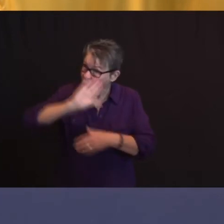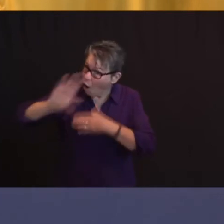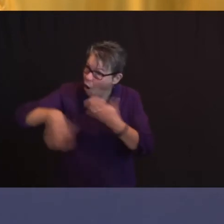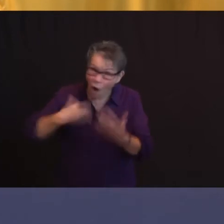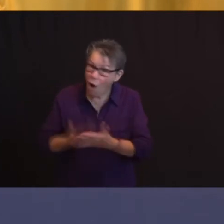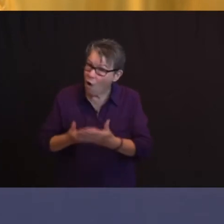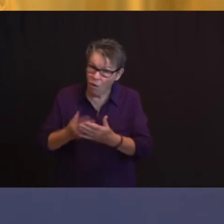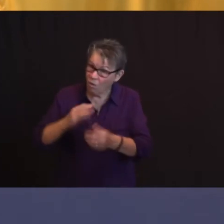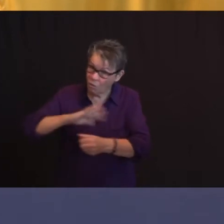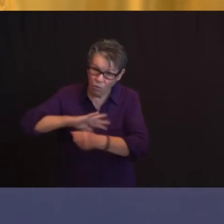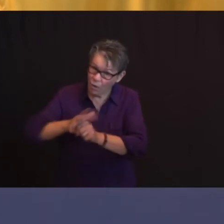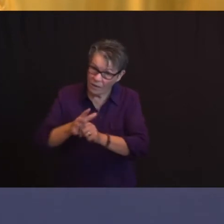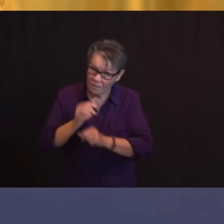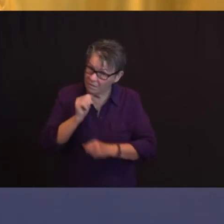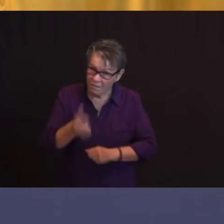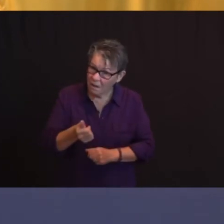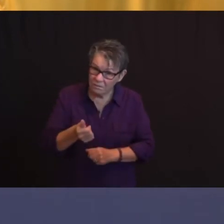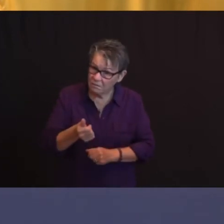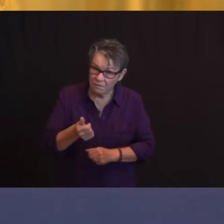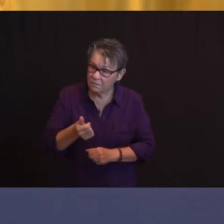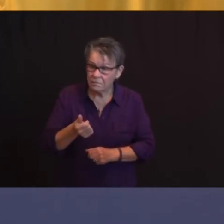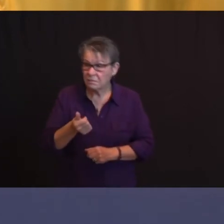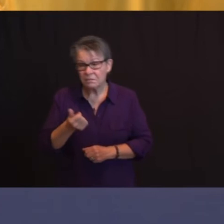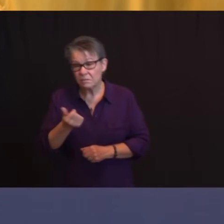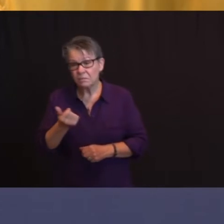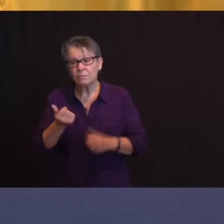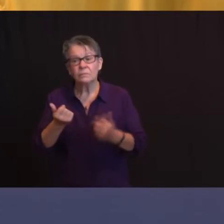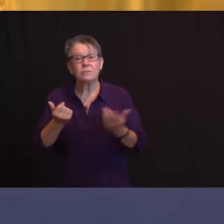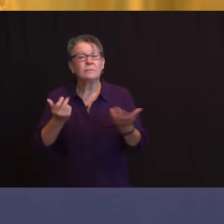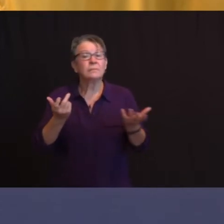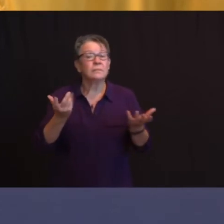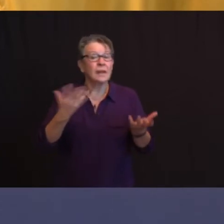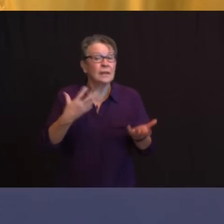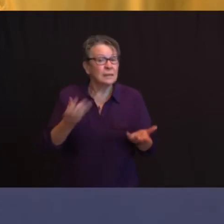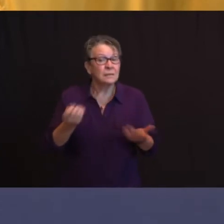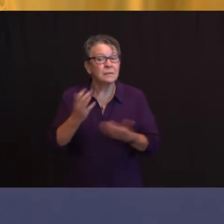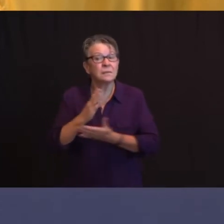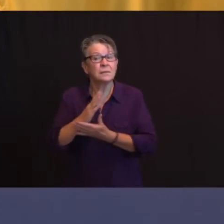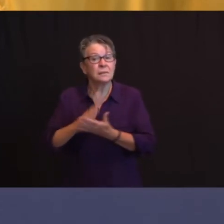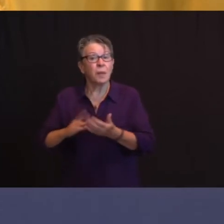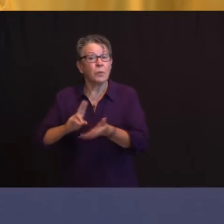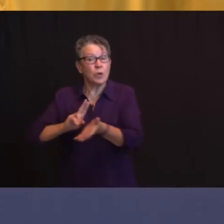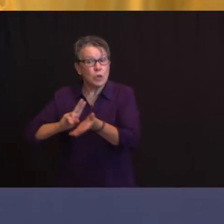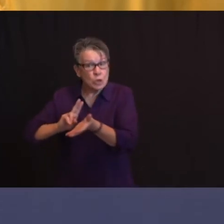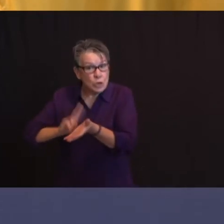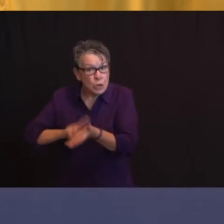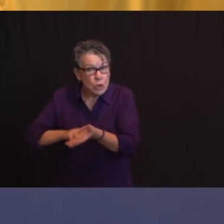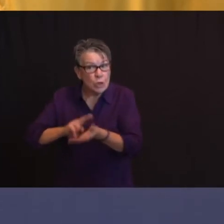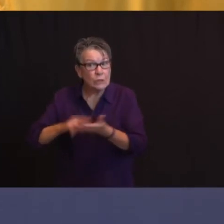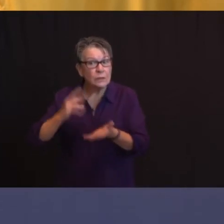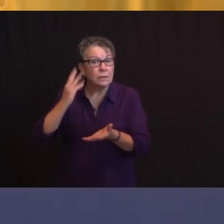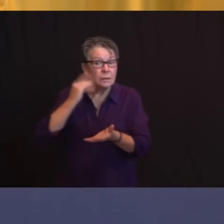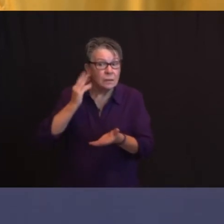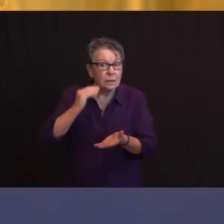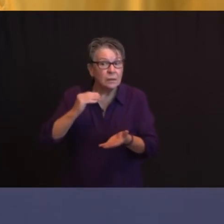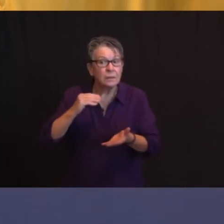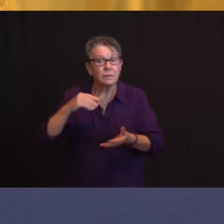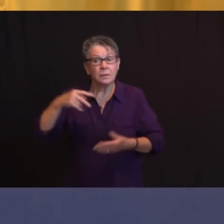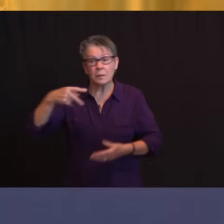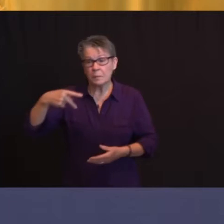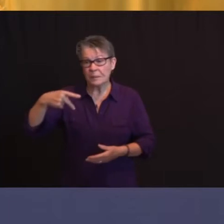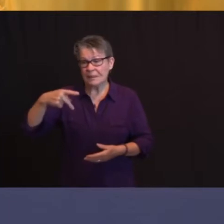with PTSD with some nurses going through the second wave. How are you preparing for that? And lastly, for Colonel Callahan, what's going to be your guidance to